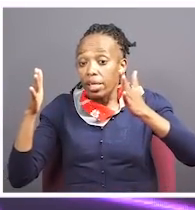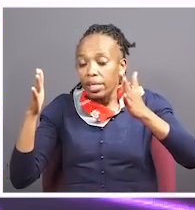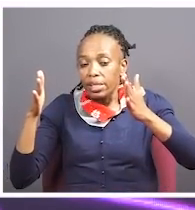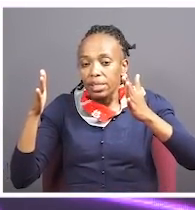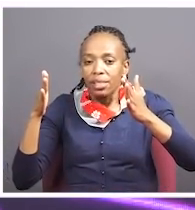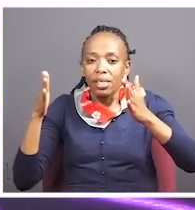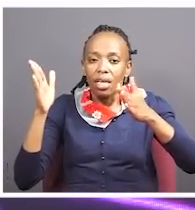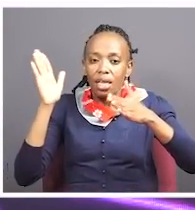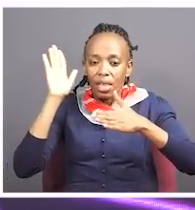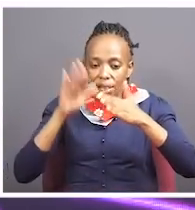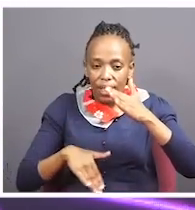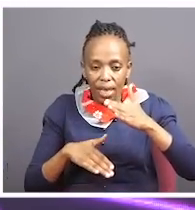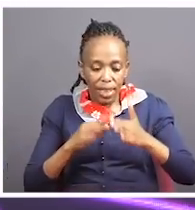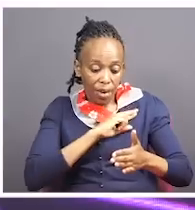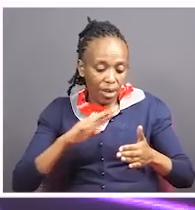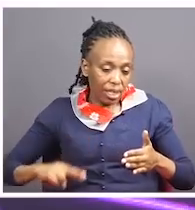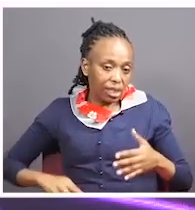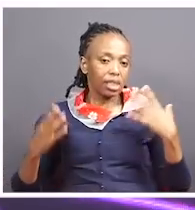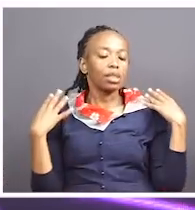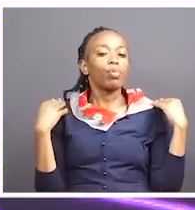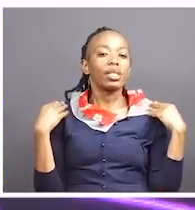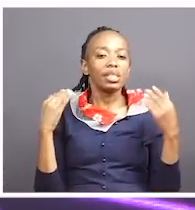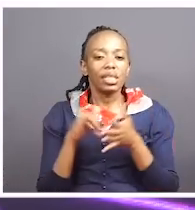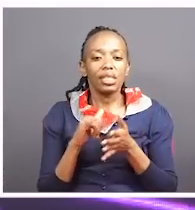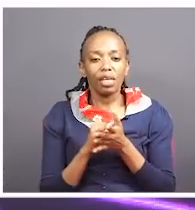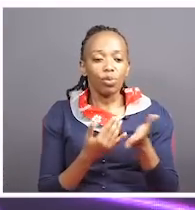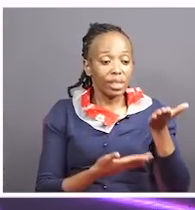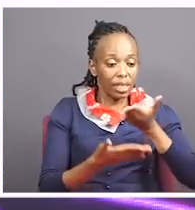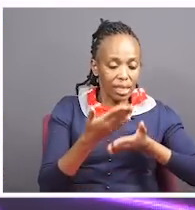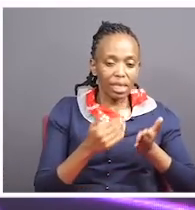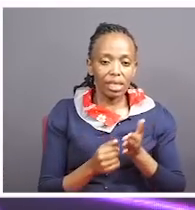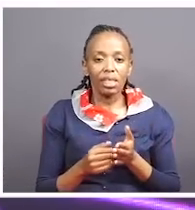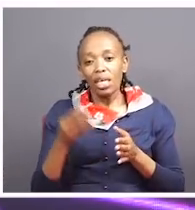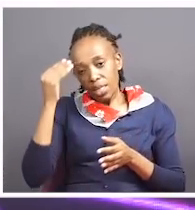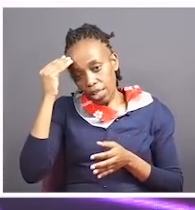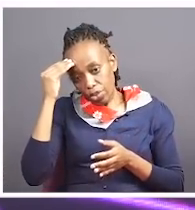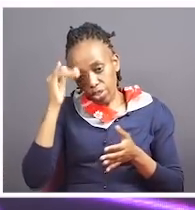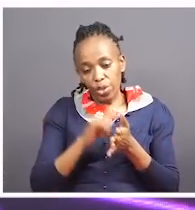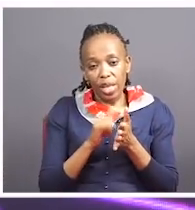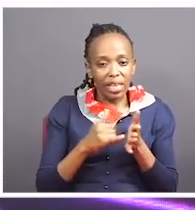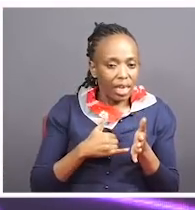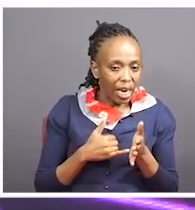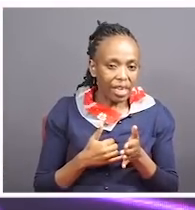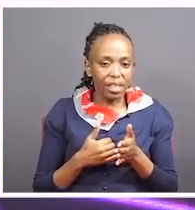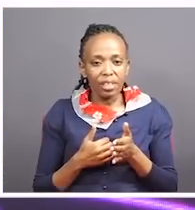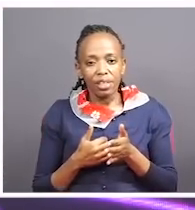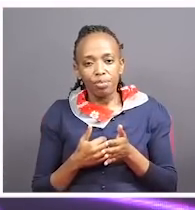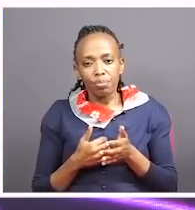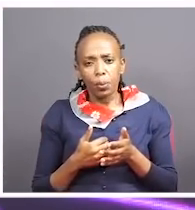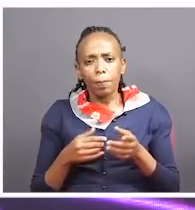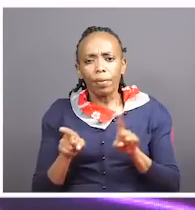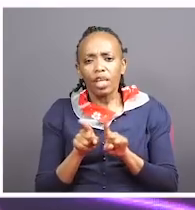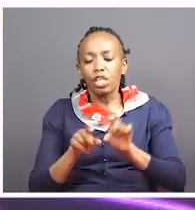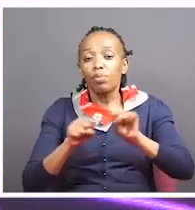greater than the religious practices that he was engaged in, the education that he had had,